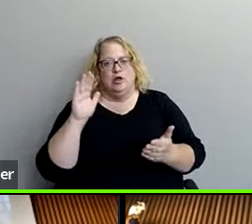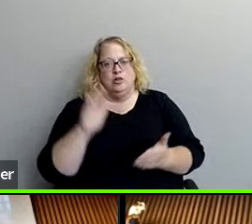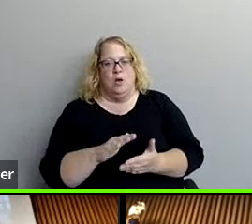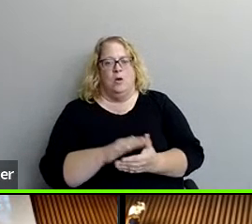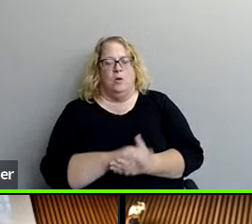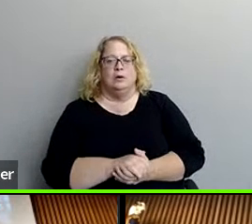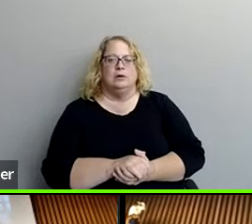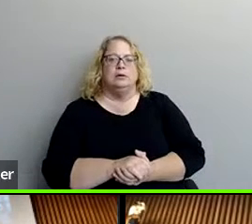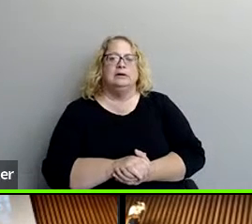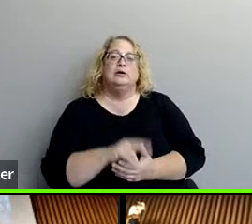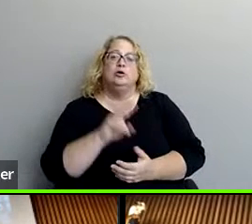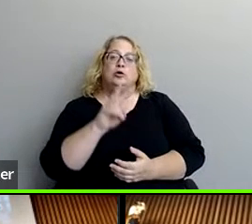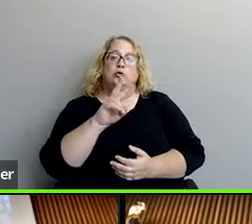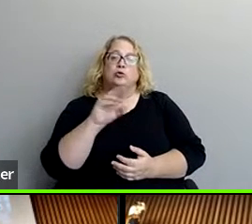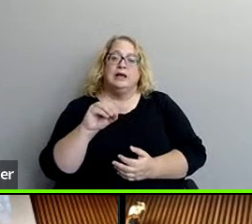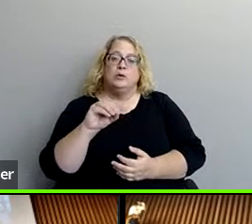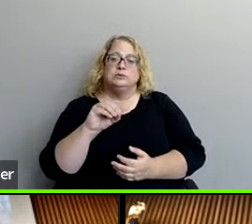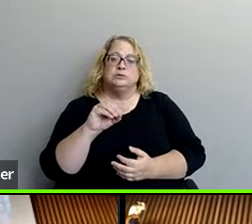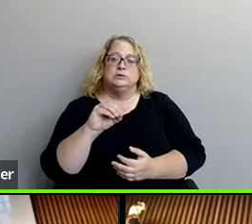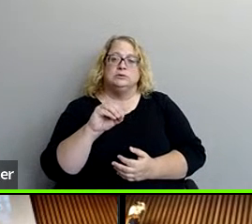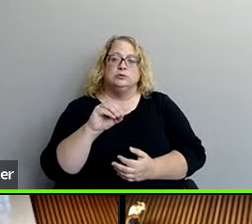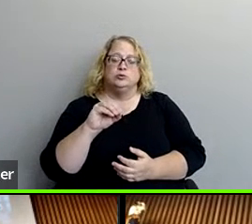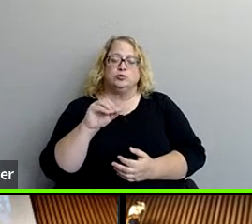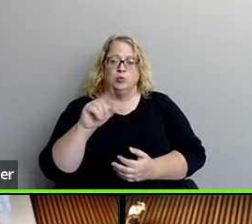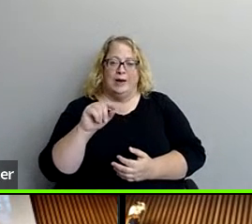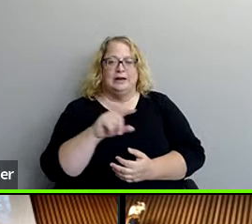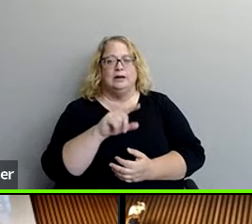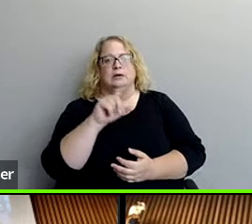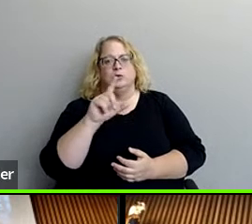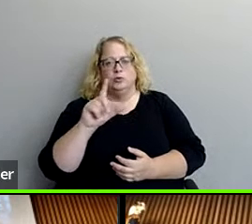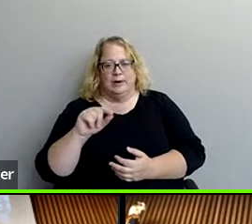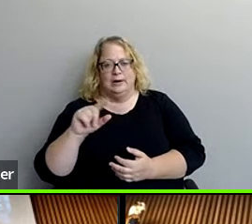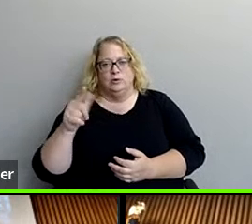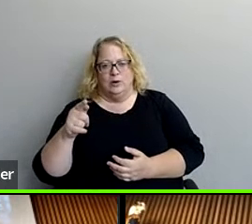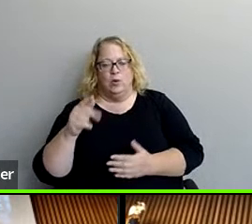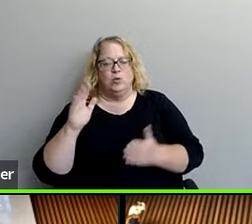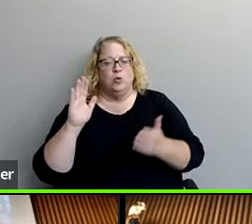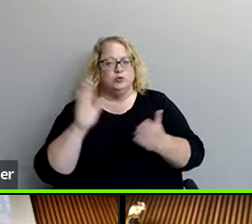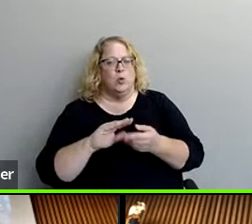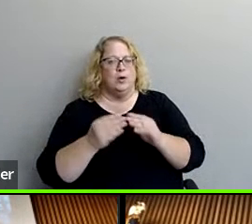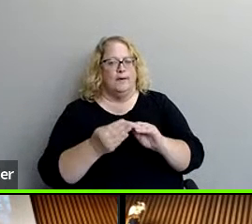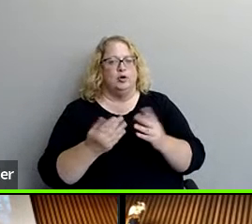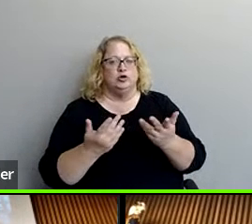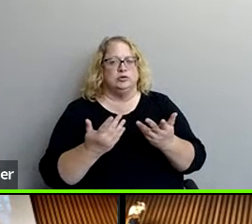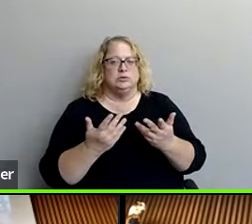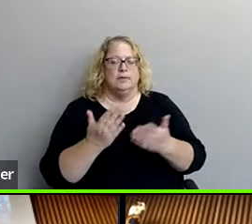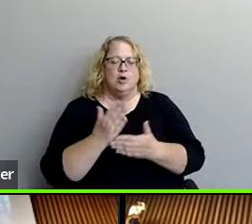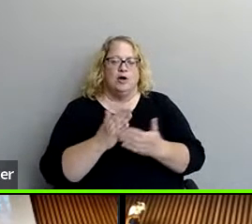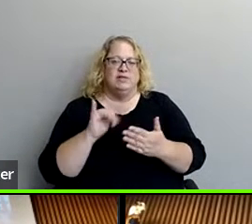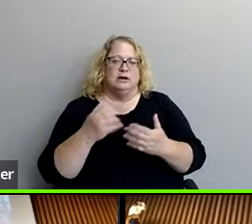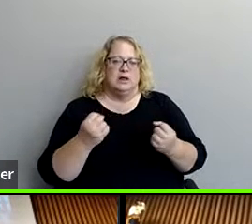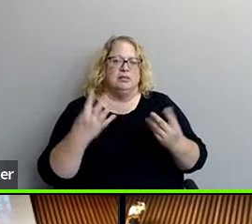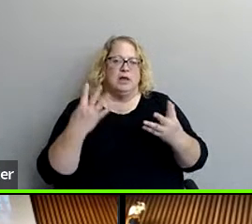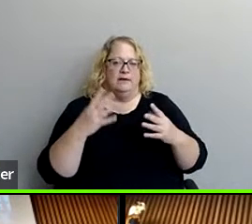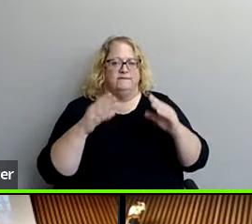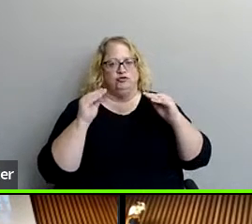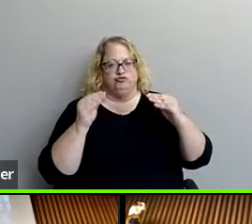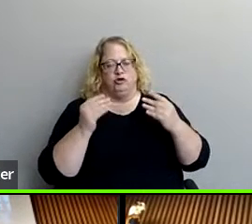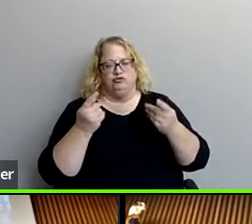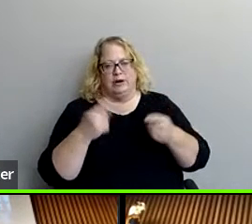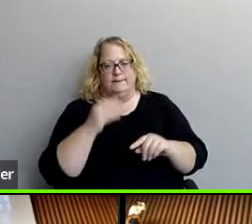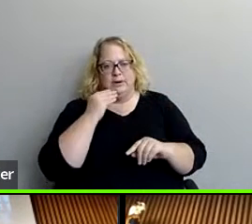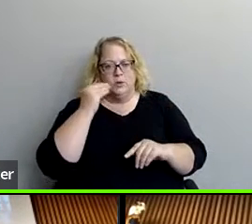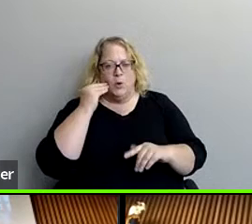low. In 2020 and 21, those low numbers are partly attributed to the fact that much of our instruction was